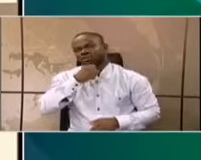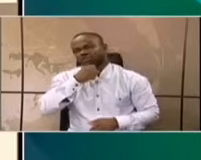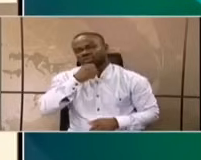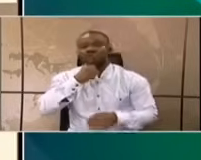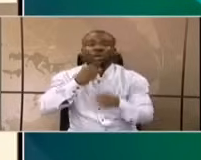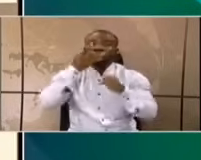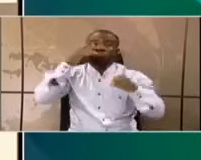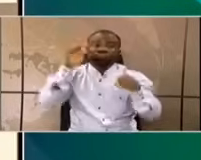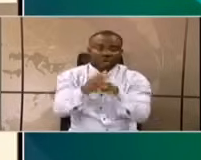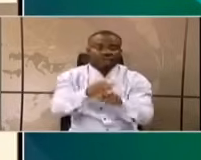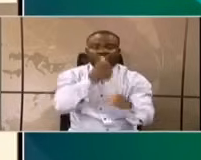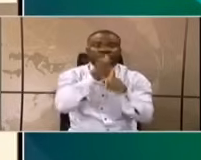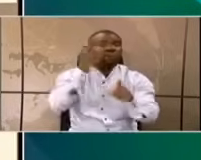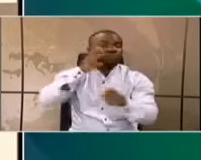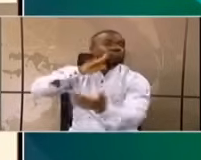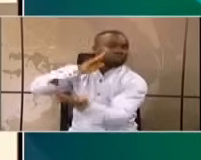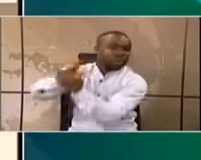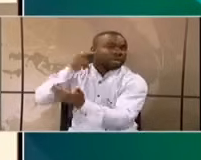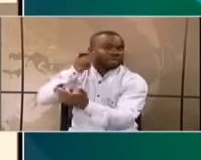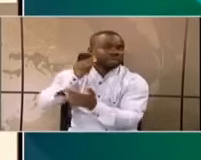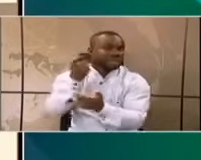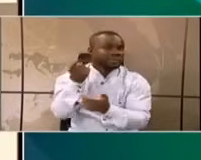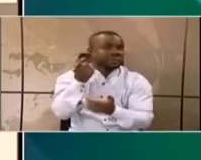Na afei de